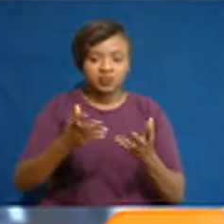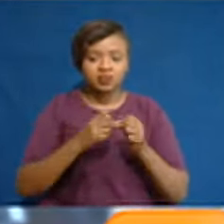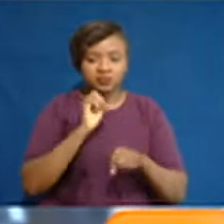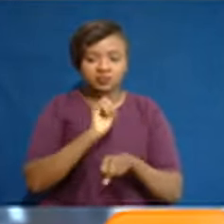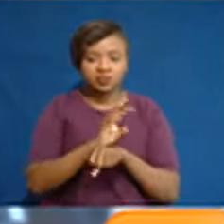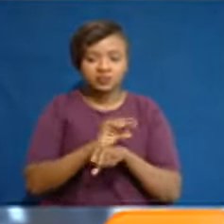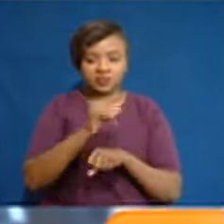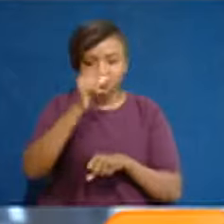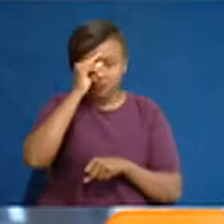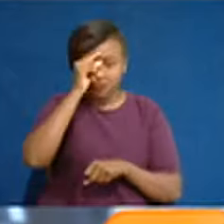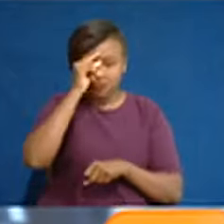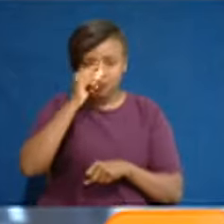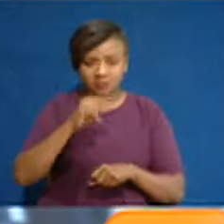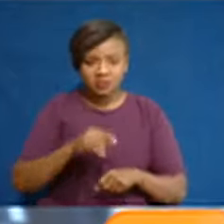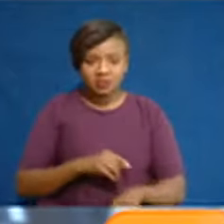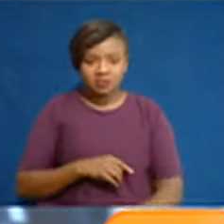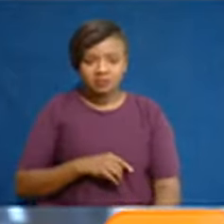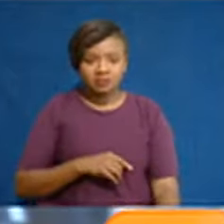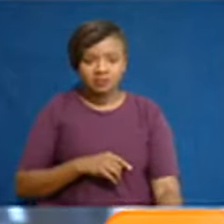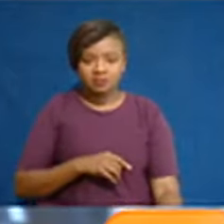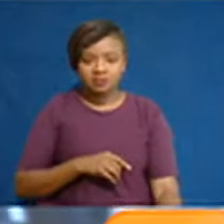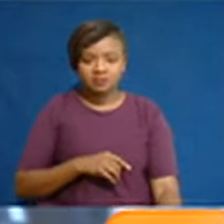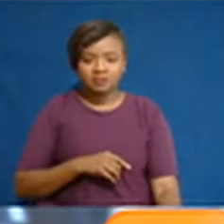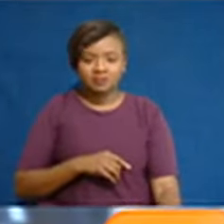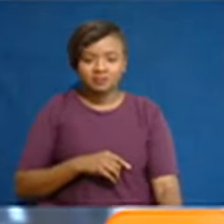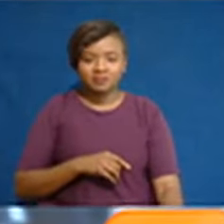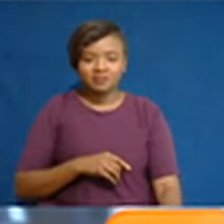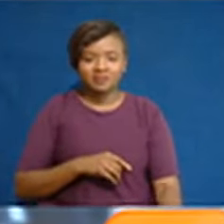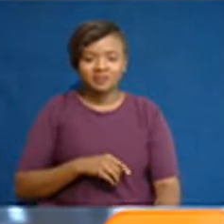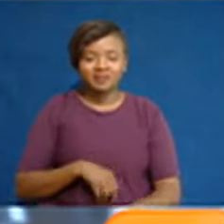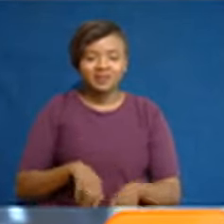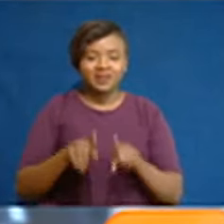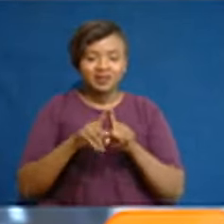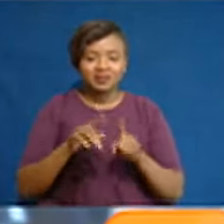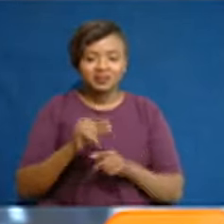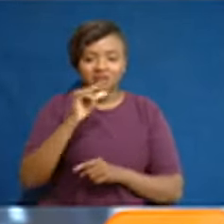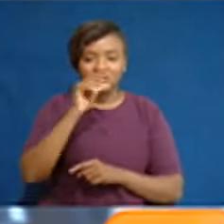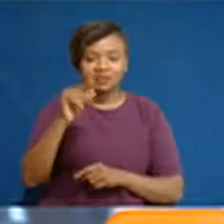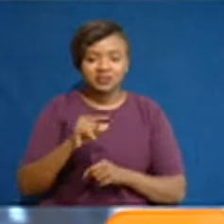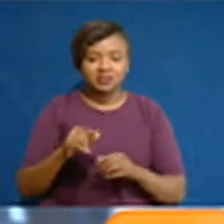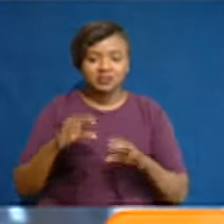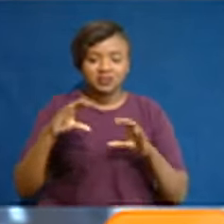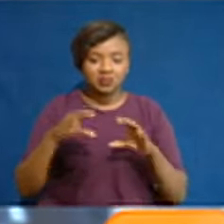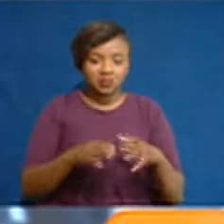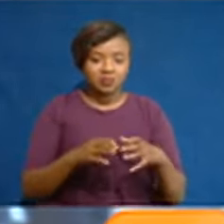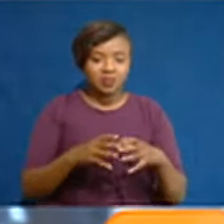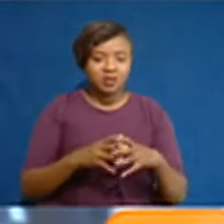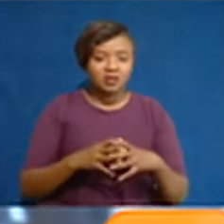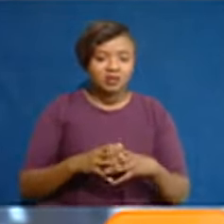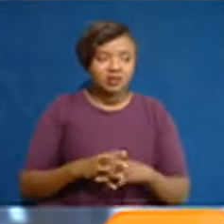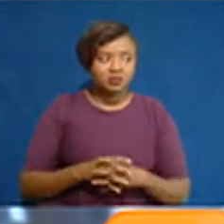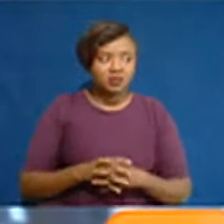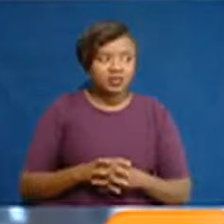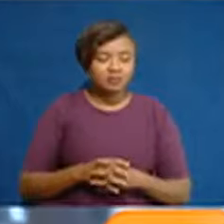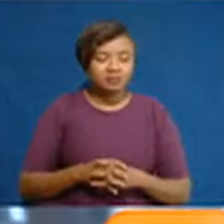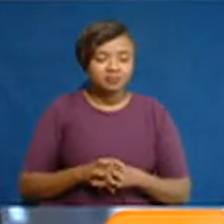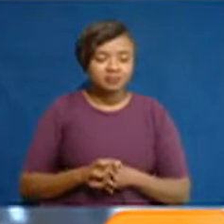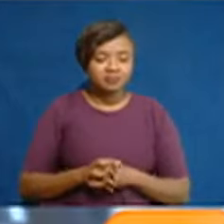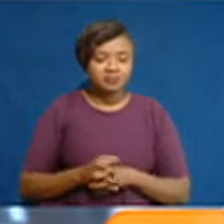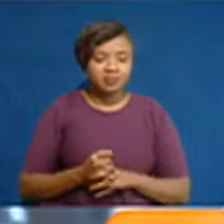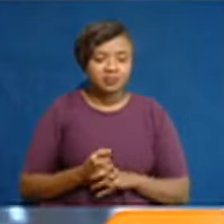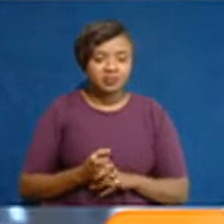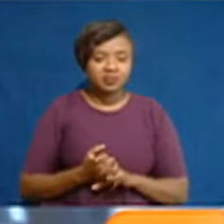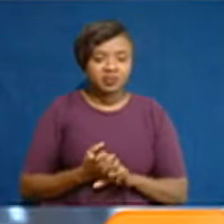on the issues that are being raised by the Gen Z movement rather than a funding cycle, a funding disbursement of one